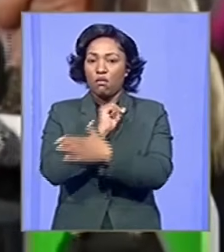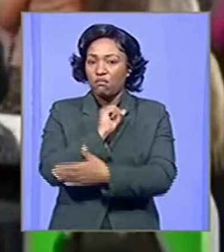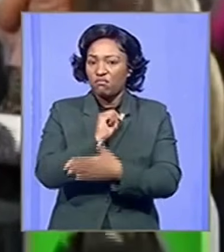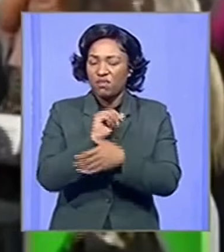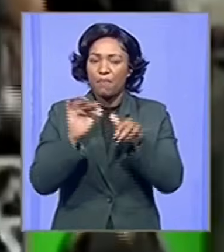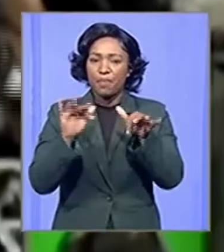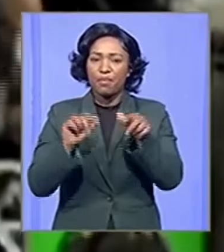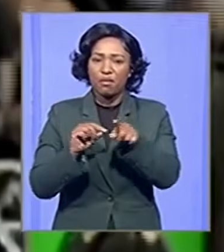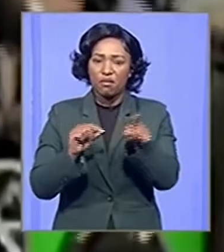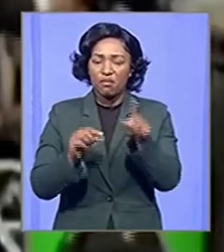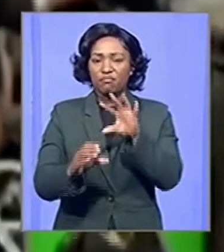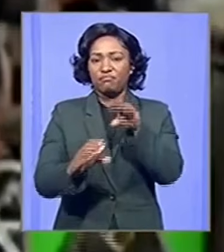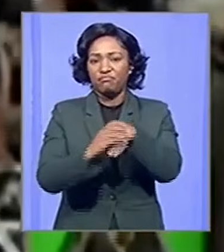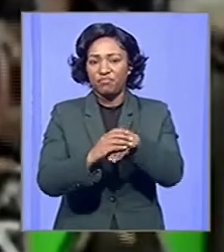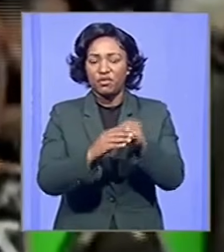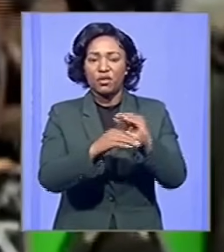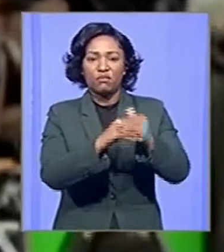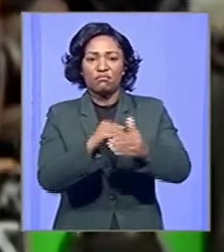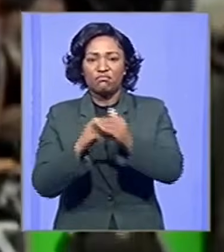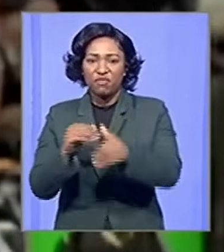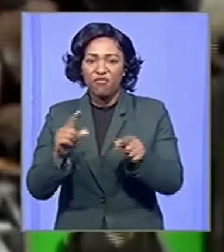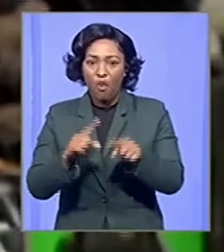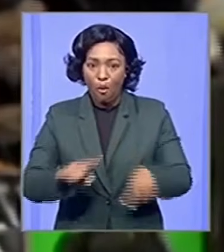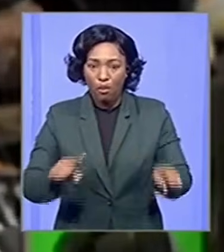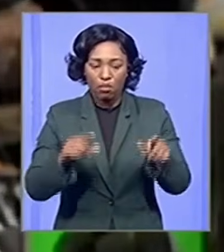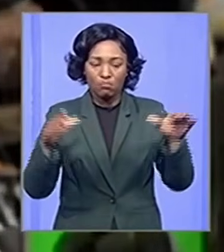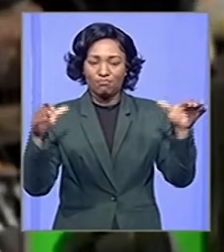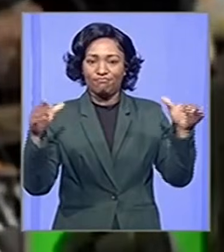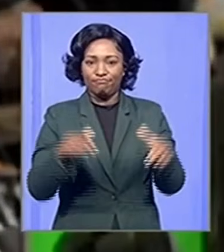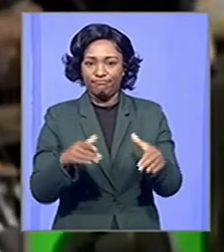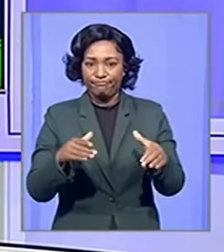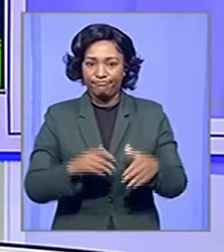la tshireletso la mokgatlo wa matjhaba a kopaneng.